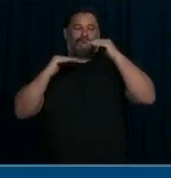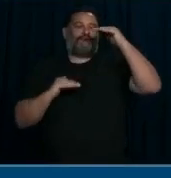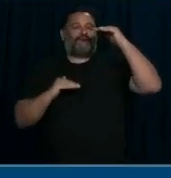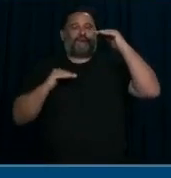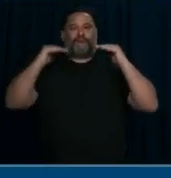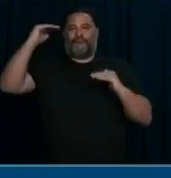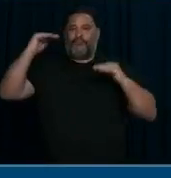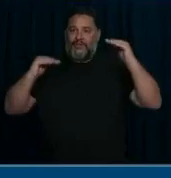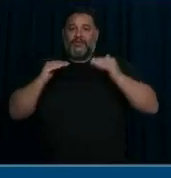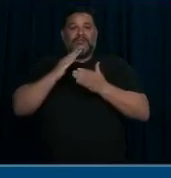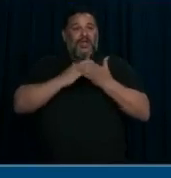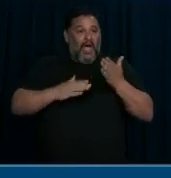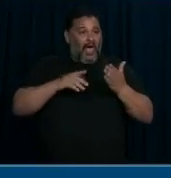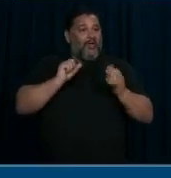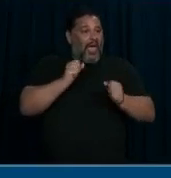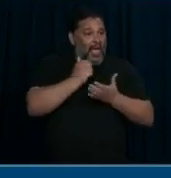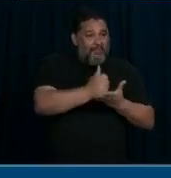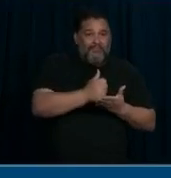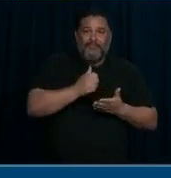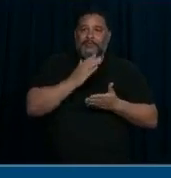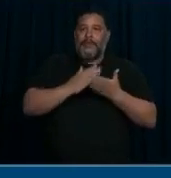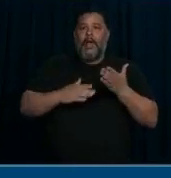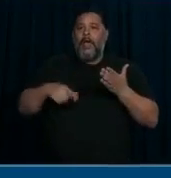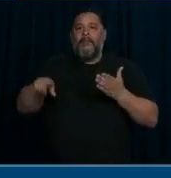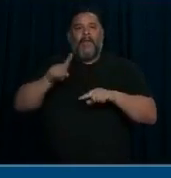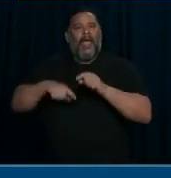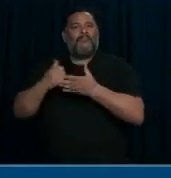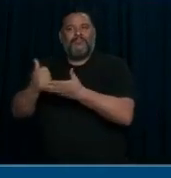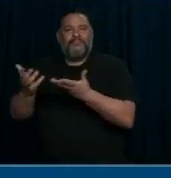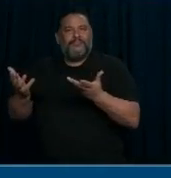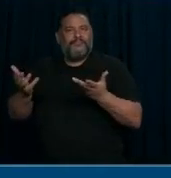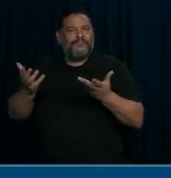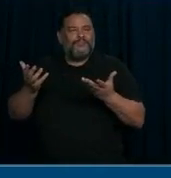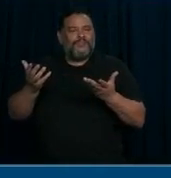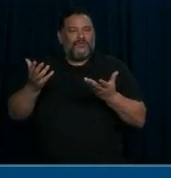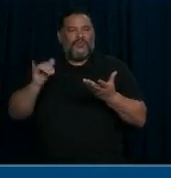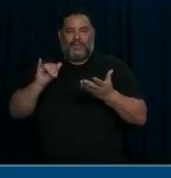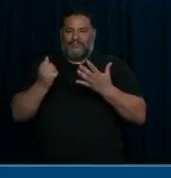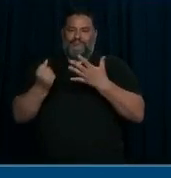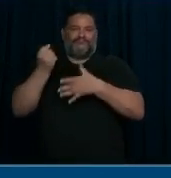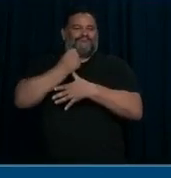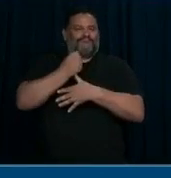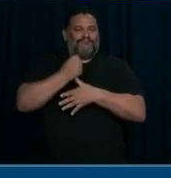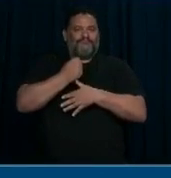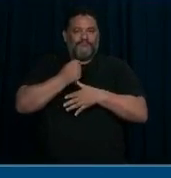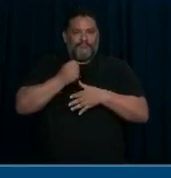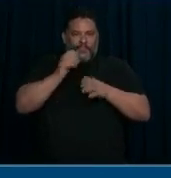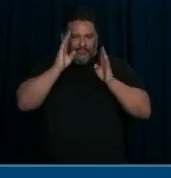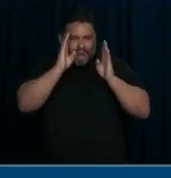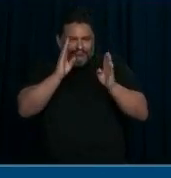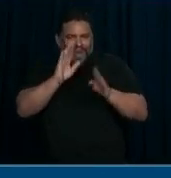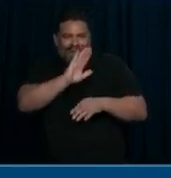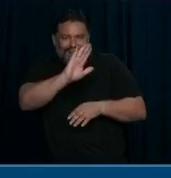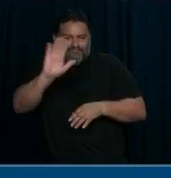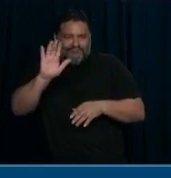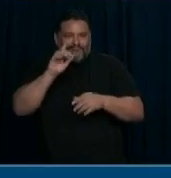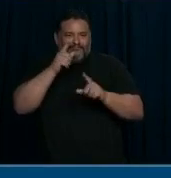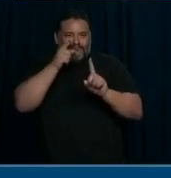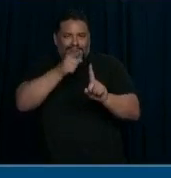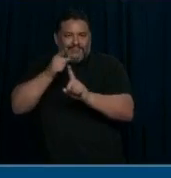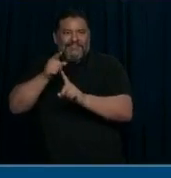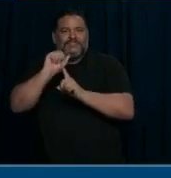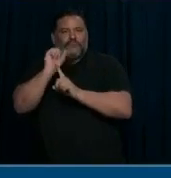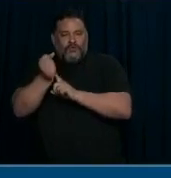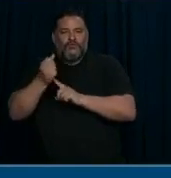can be helped and some people can't. So first and foremost is to understand what them and their particular situation. So we've strived to do